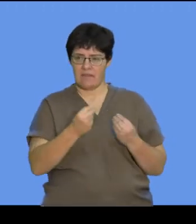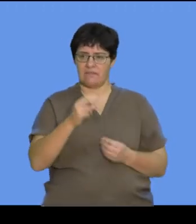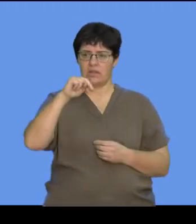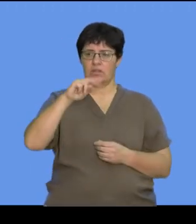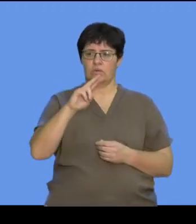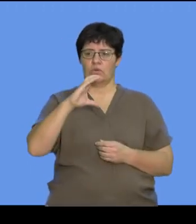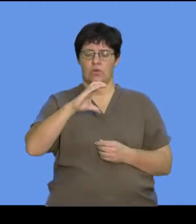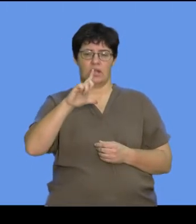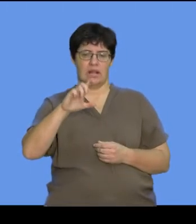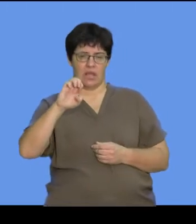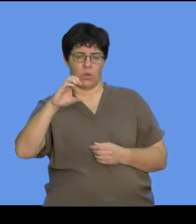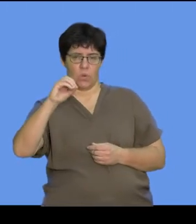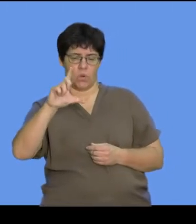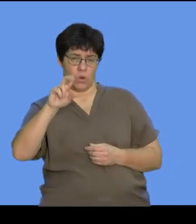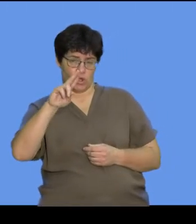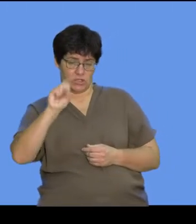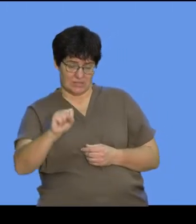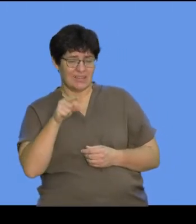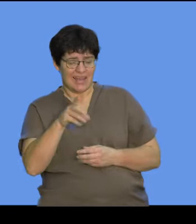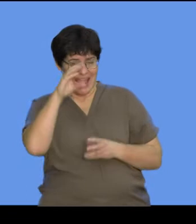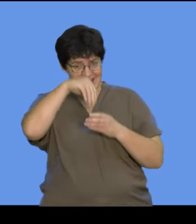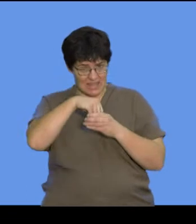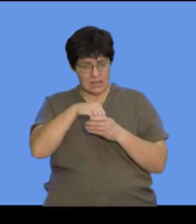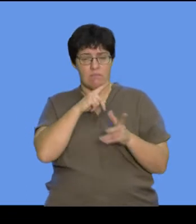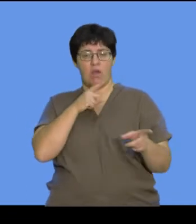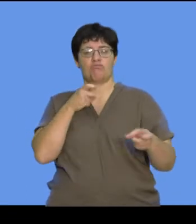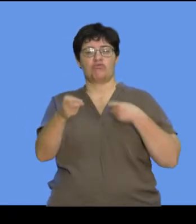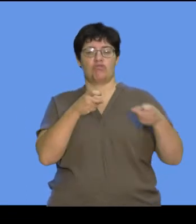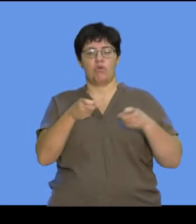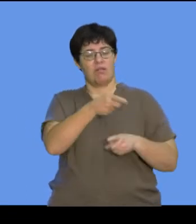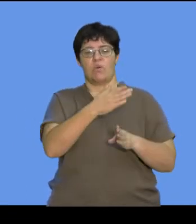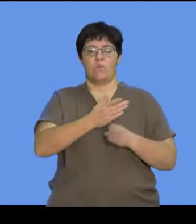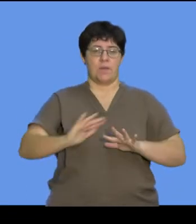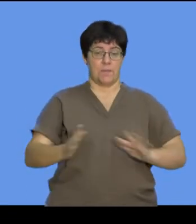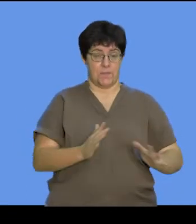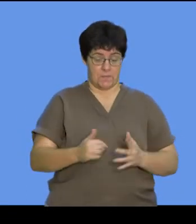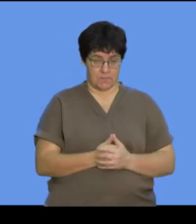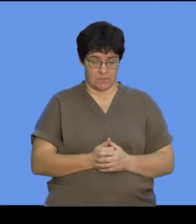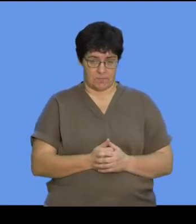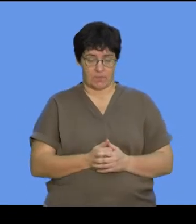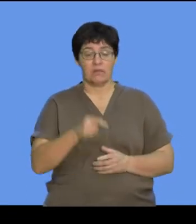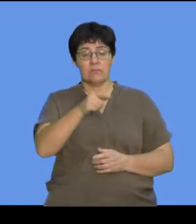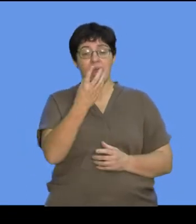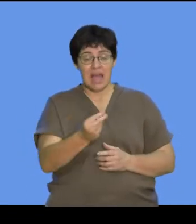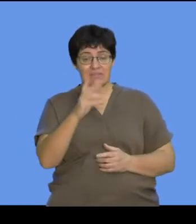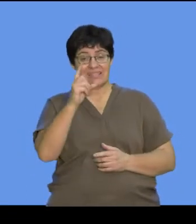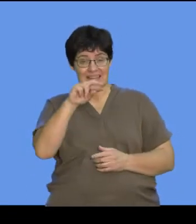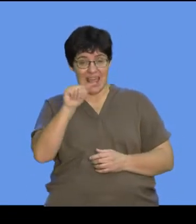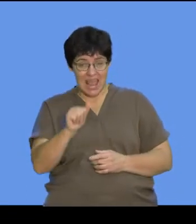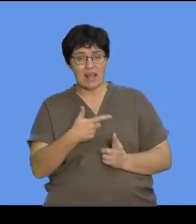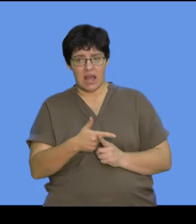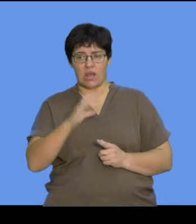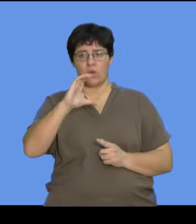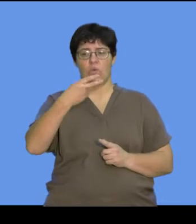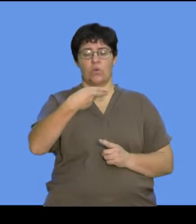nucleolus, which is a little structure in there, which we know controls how the nucleus functions. The nucleus contains DNA in the form of